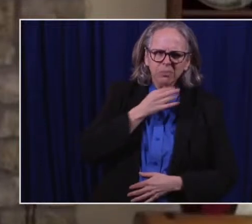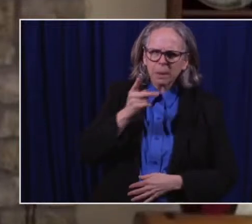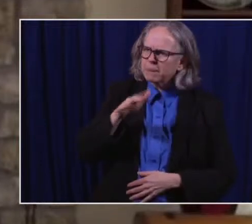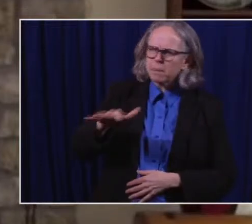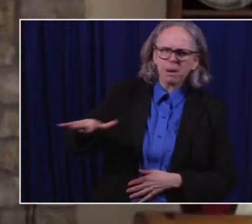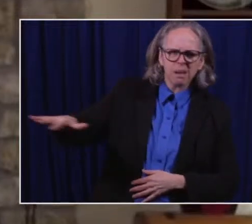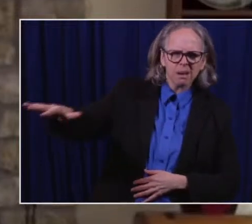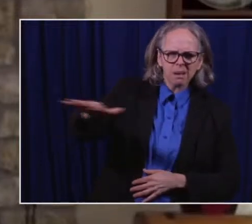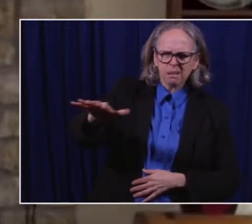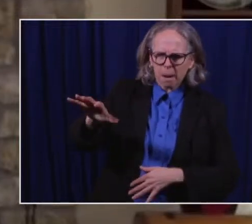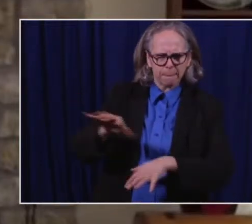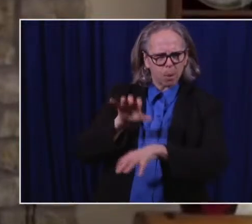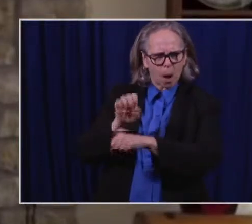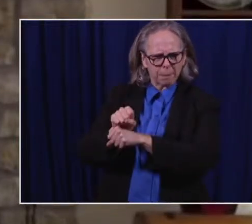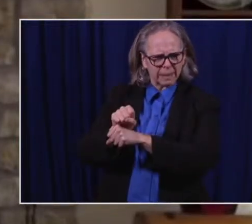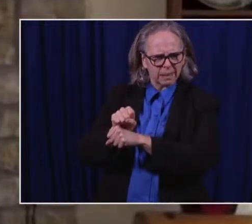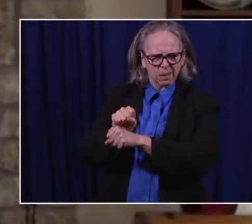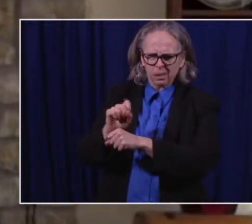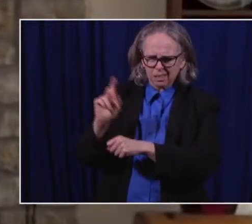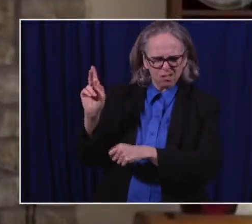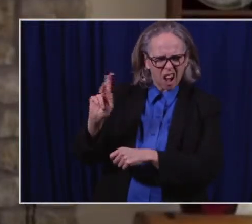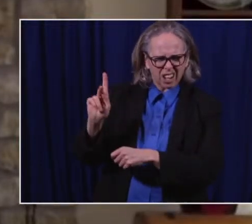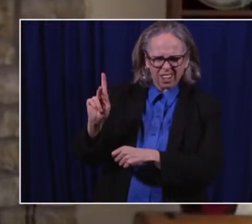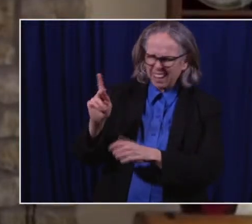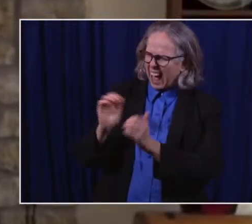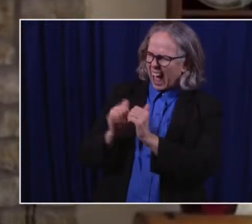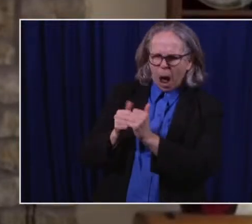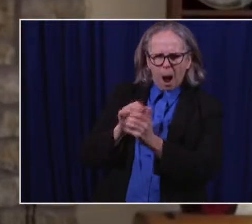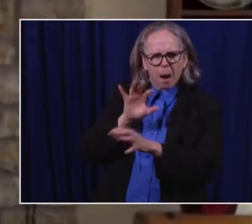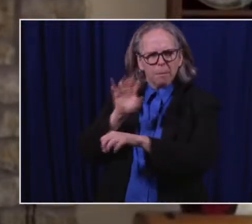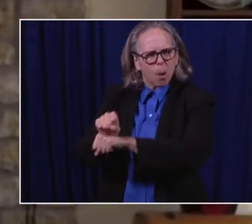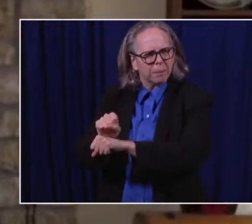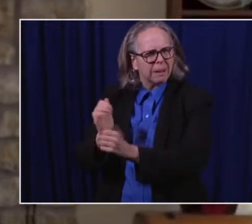get vaccinated at a Kroger pharmacy? How do they go about doing that?